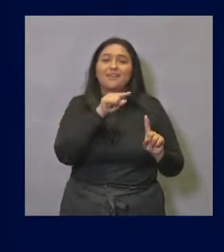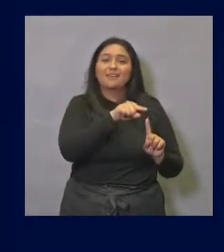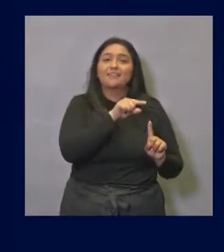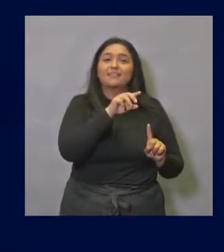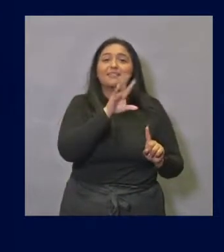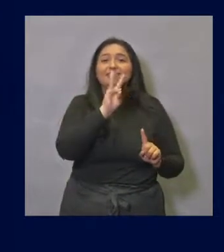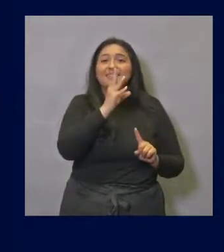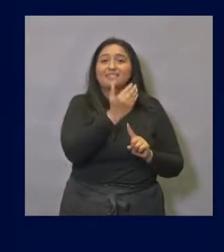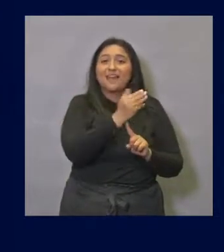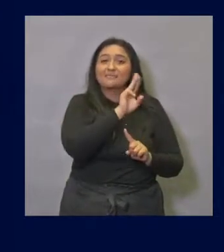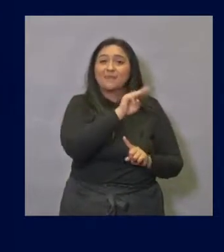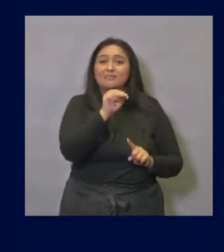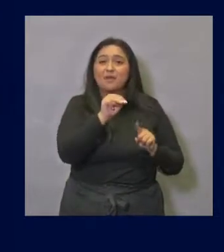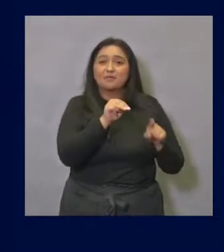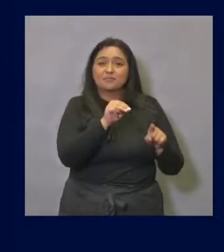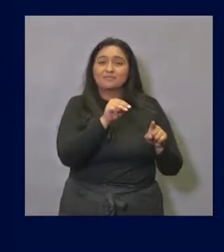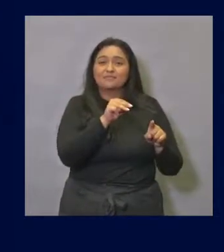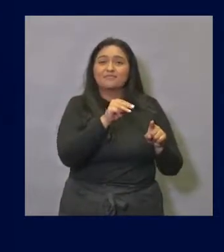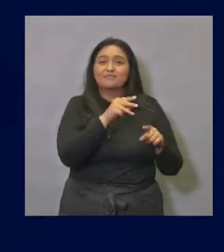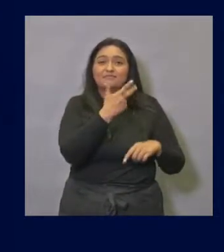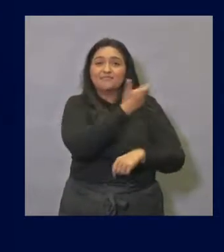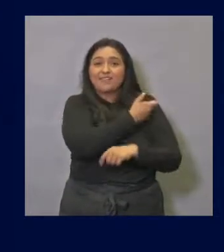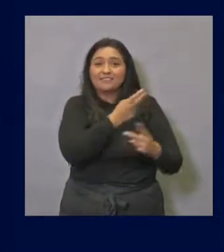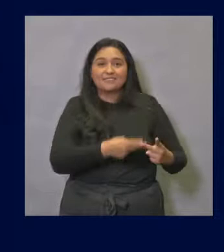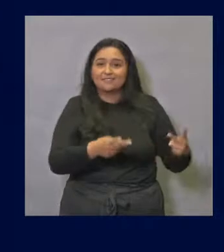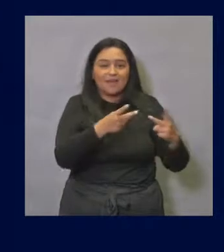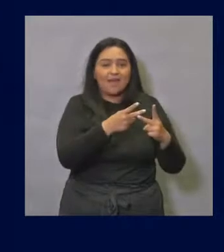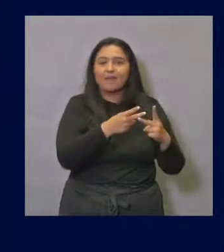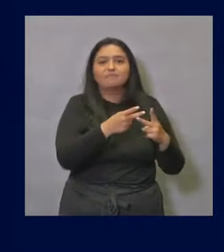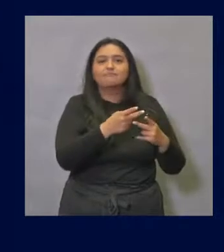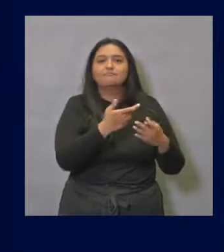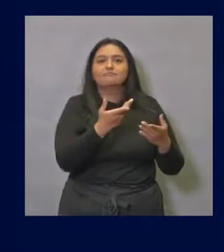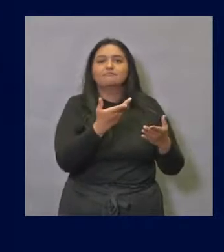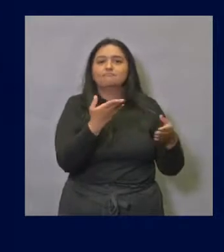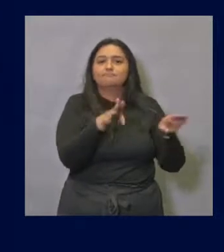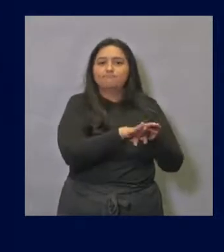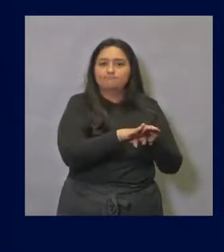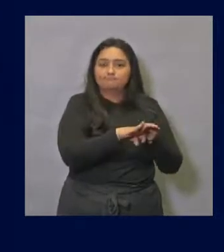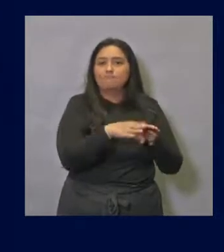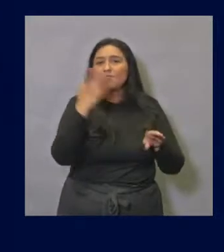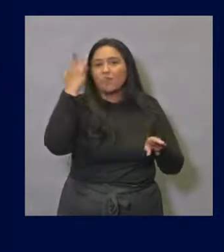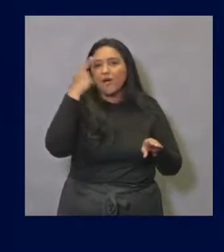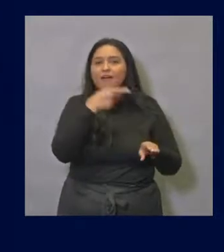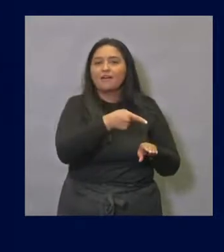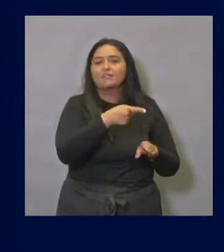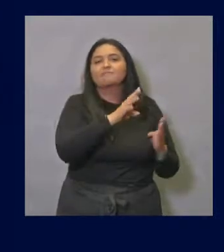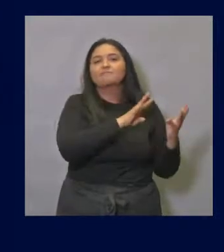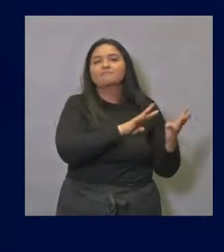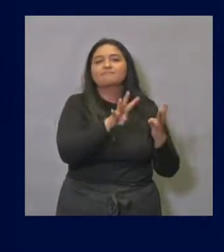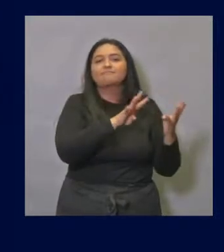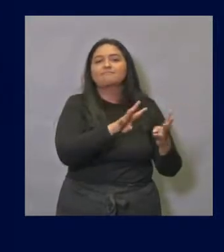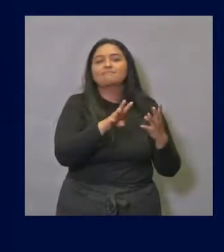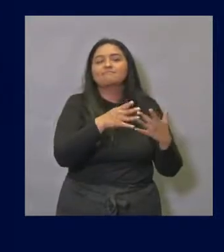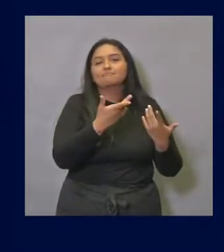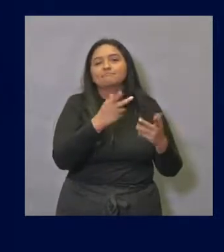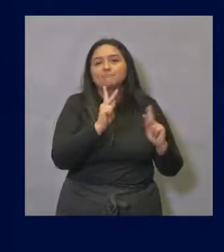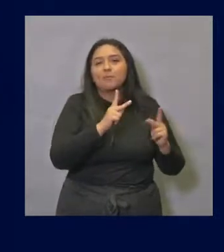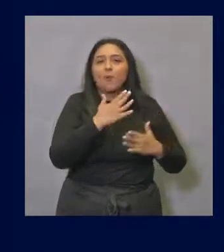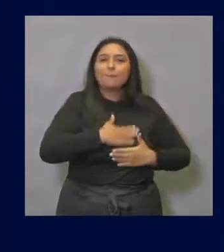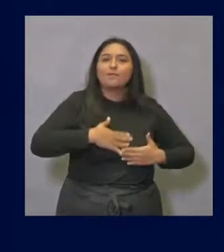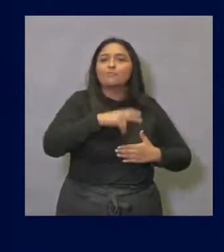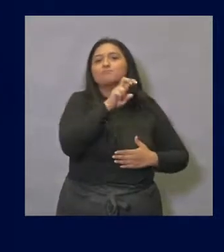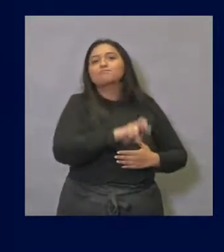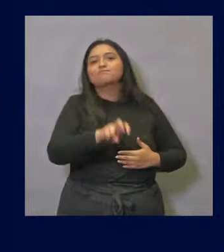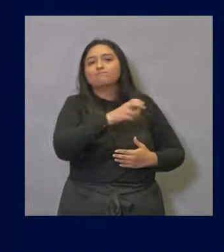Mountain will cease operations to allow for the amusement park to host more guests. And starting on Monday, April